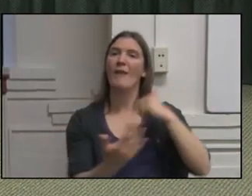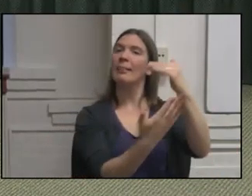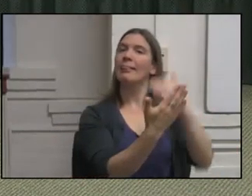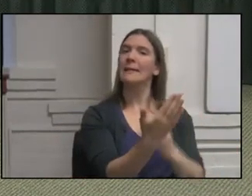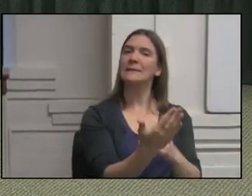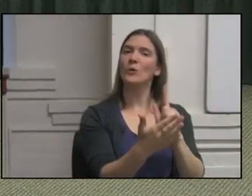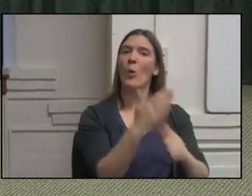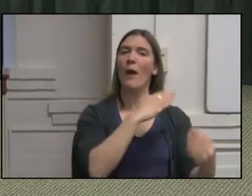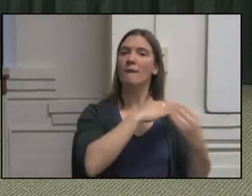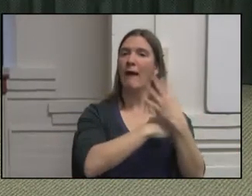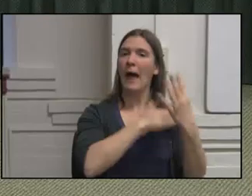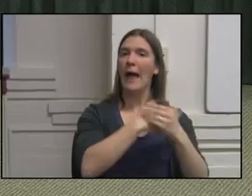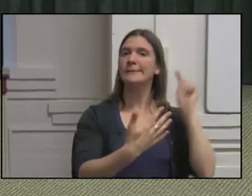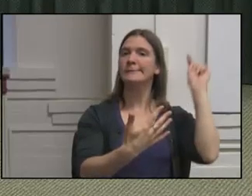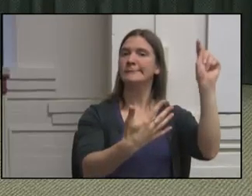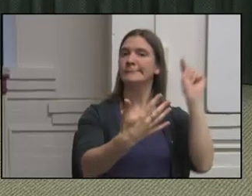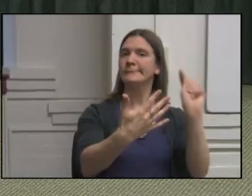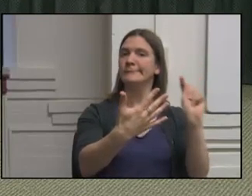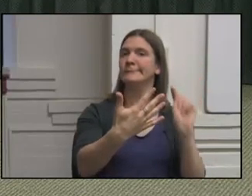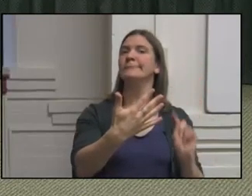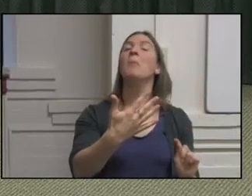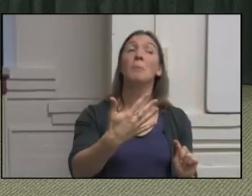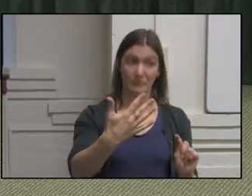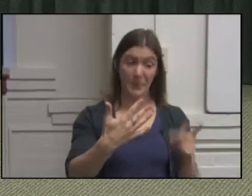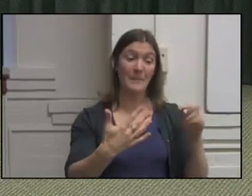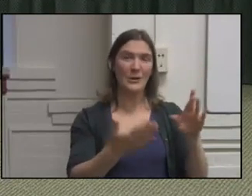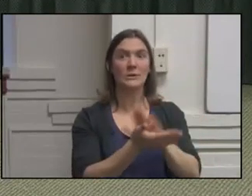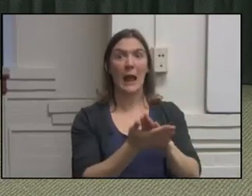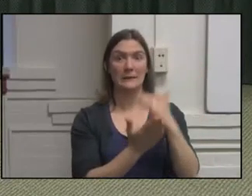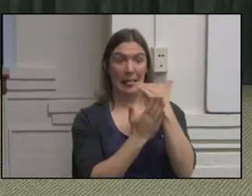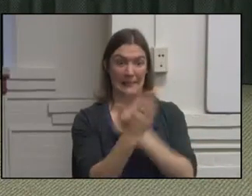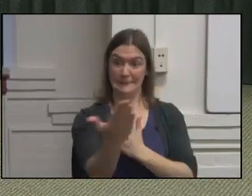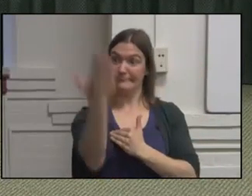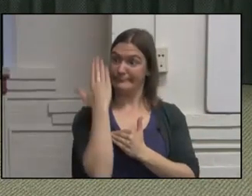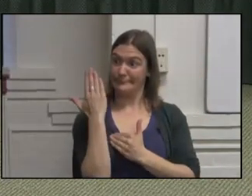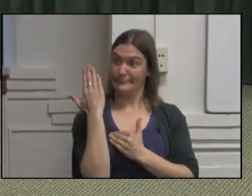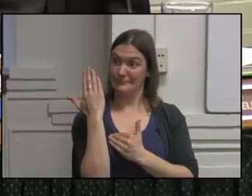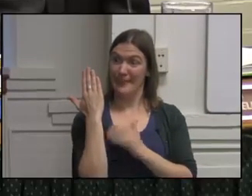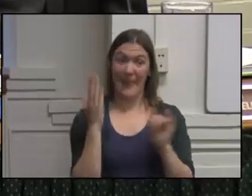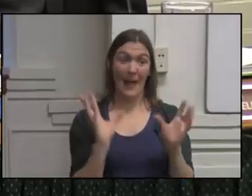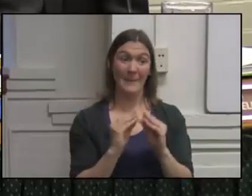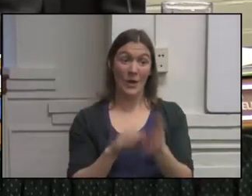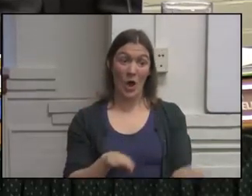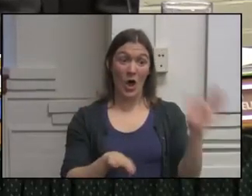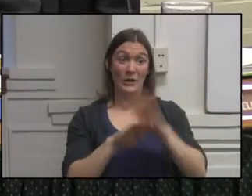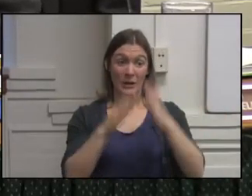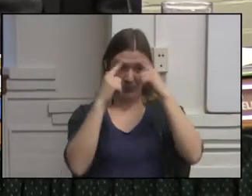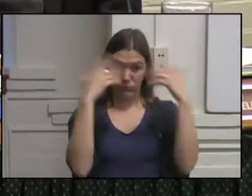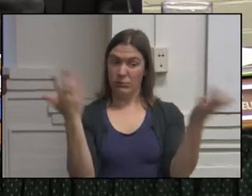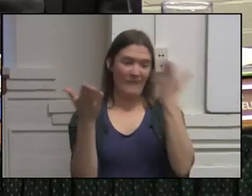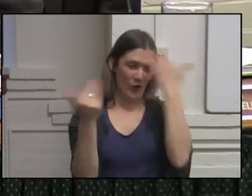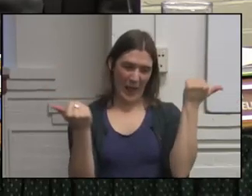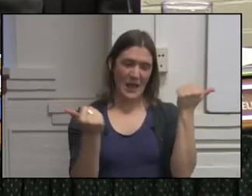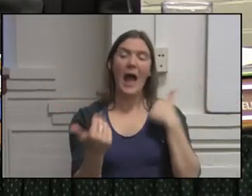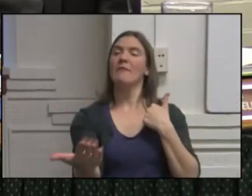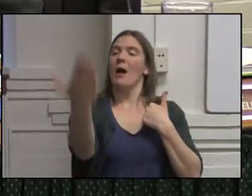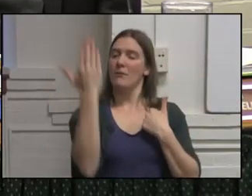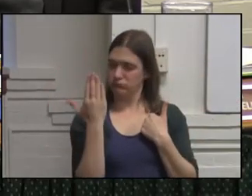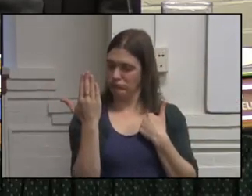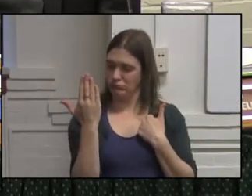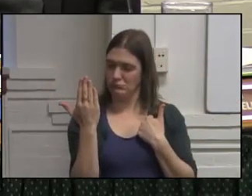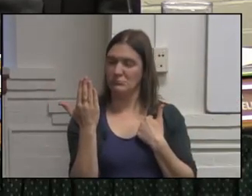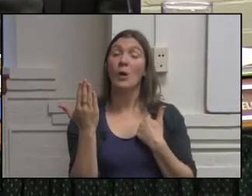us so that we remember them after the thorough meetings that we have at representative town meeting. And tonight